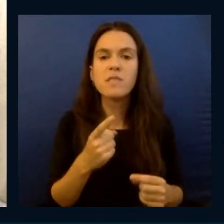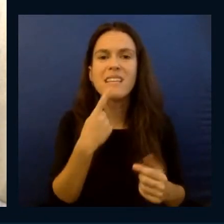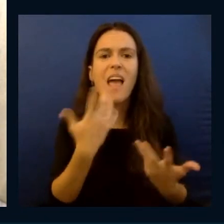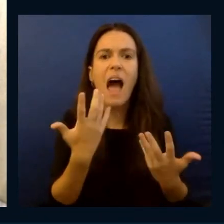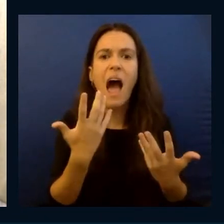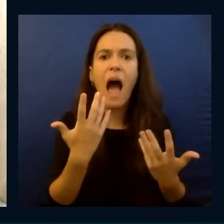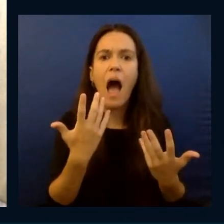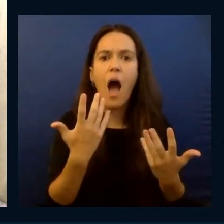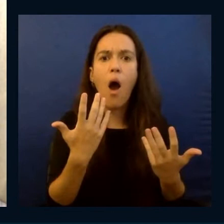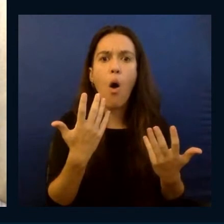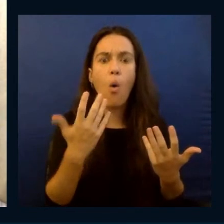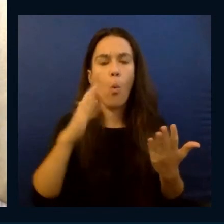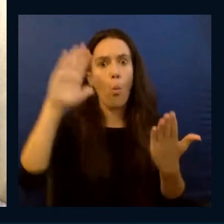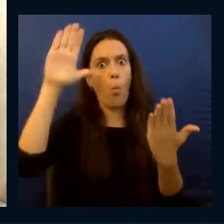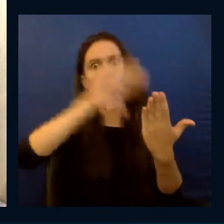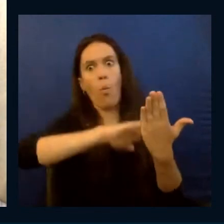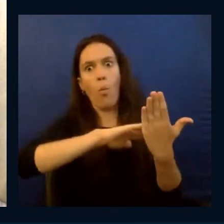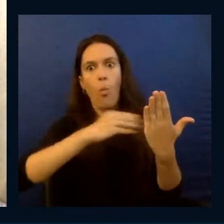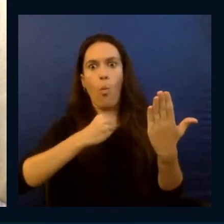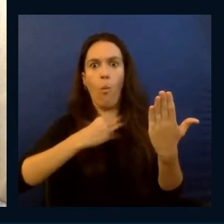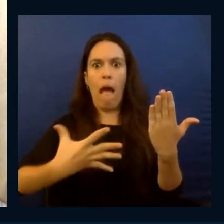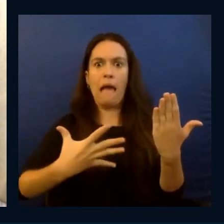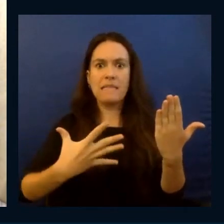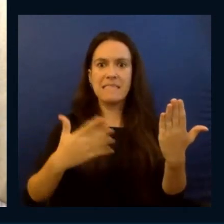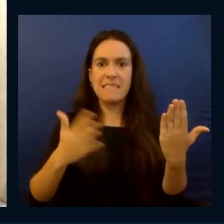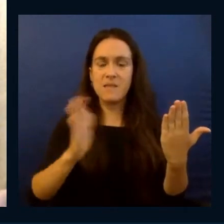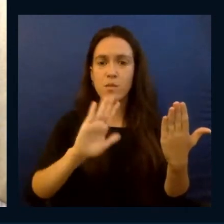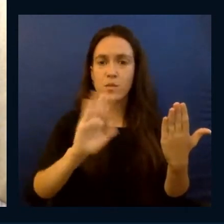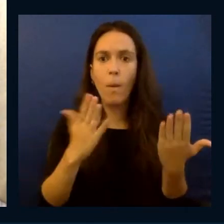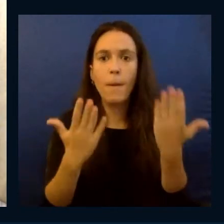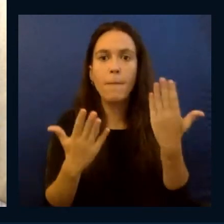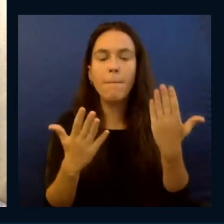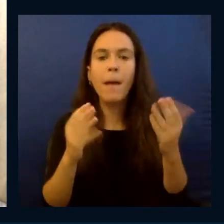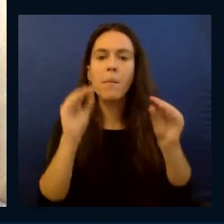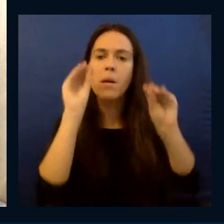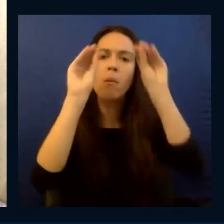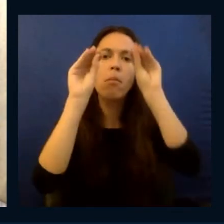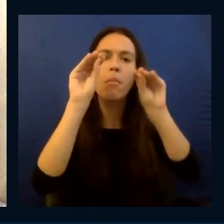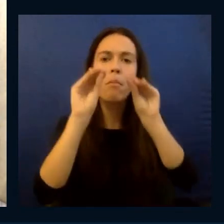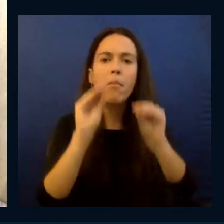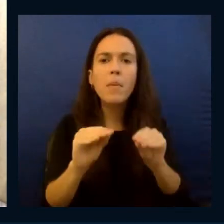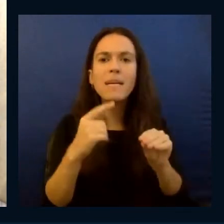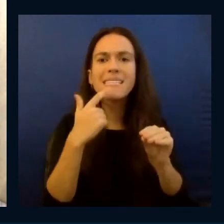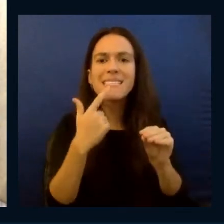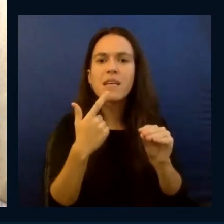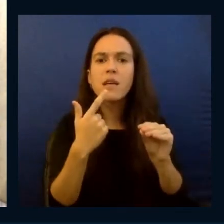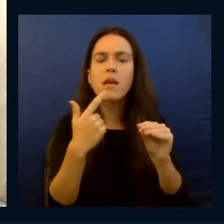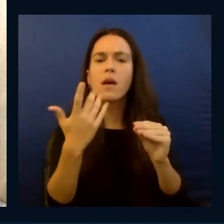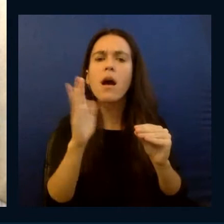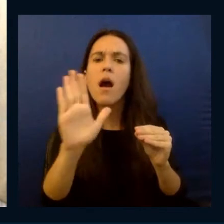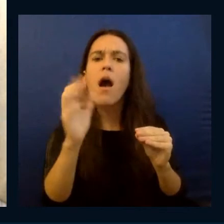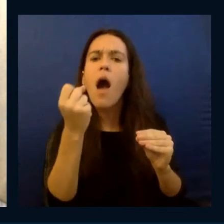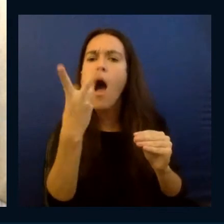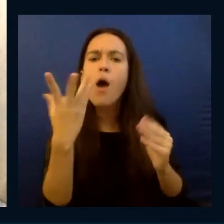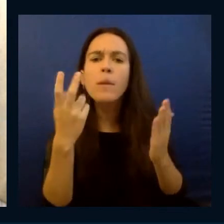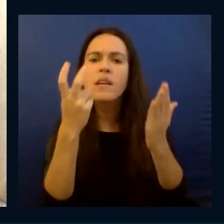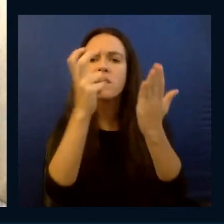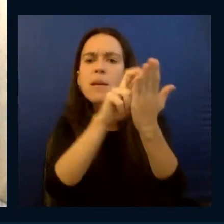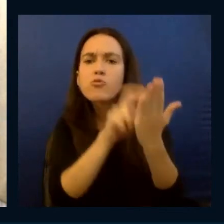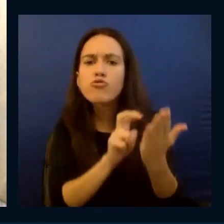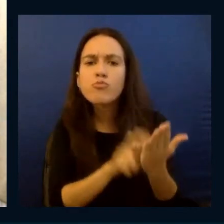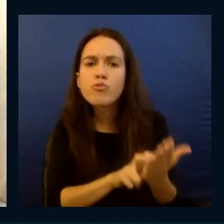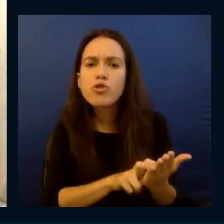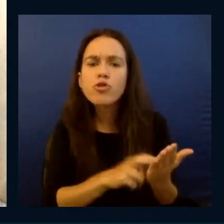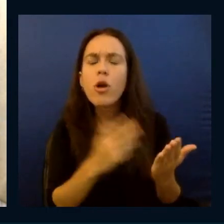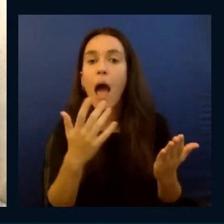start with a blank page. Take what's been done right. And, like you said, you go into your subscription. We know we have an environment that works. Export